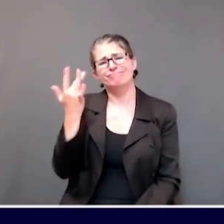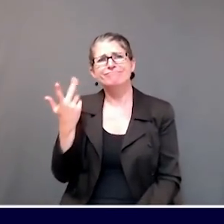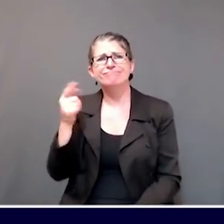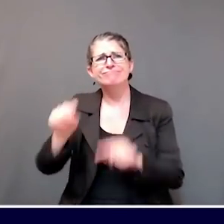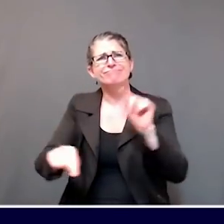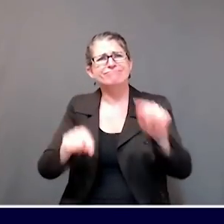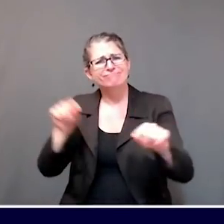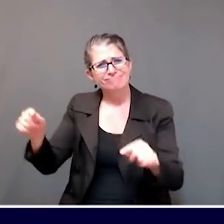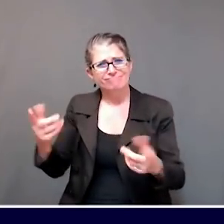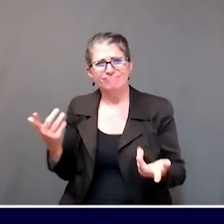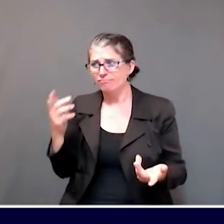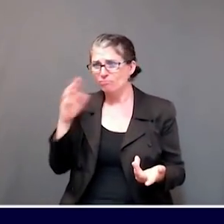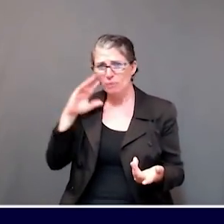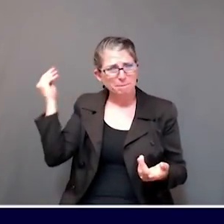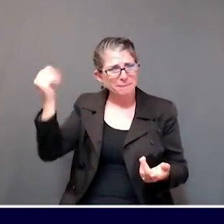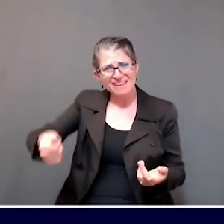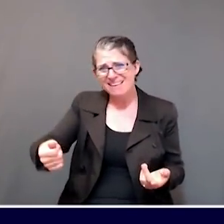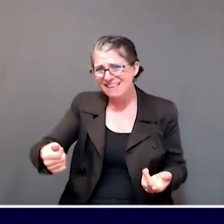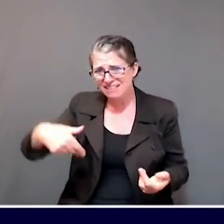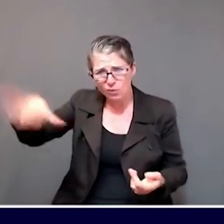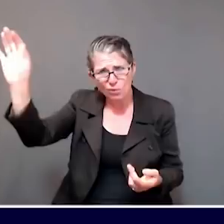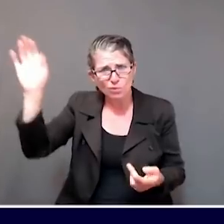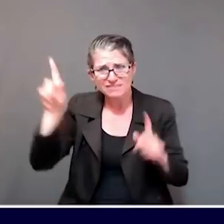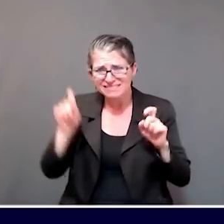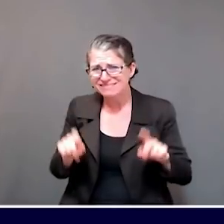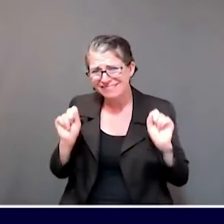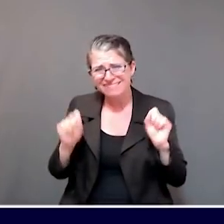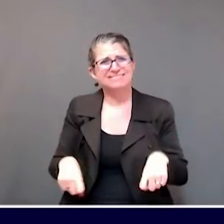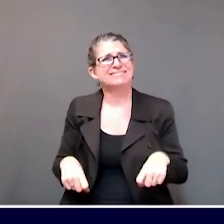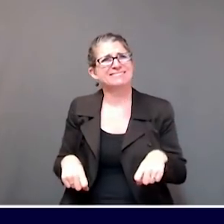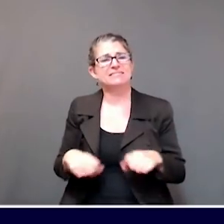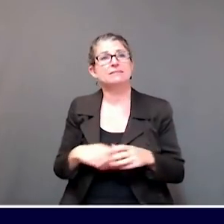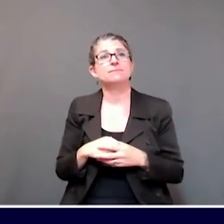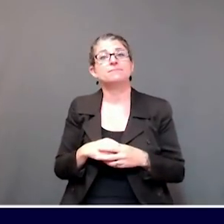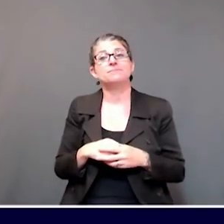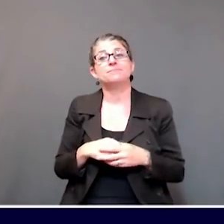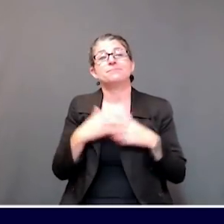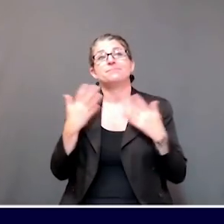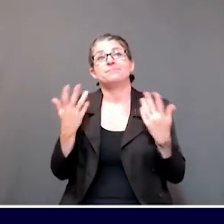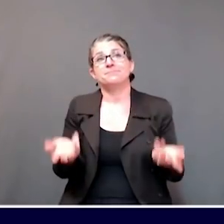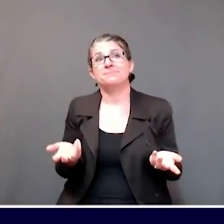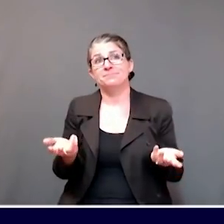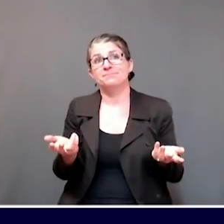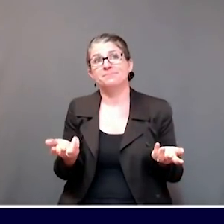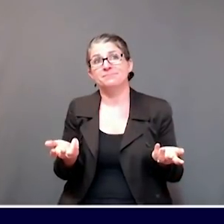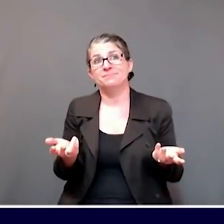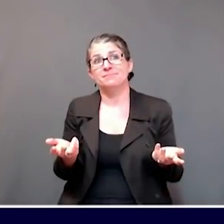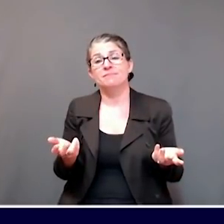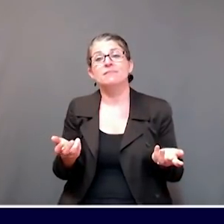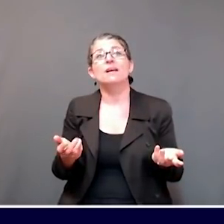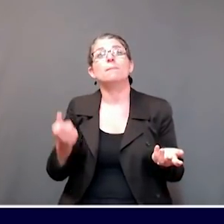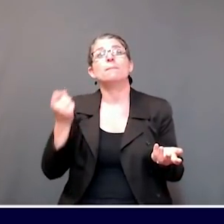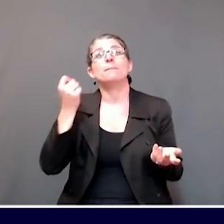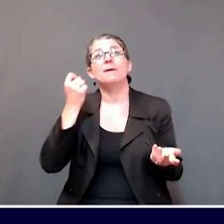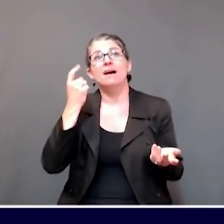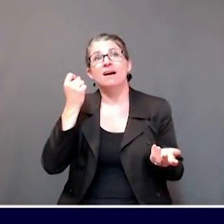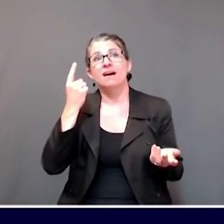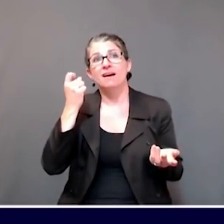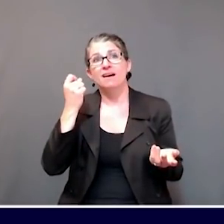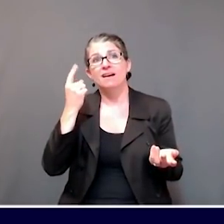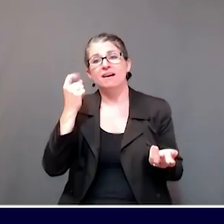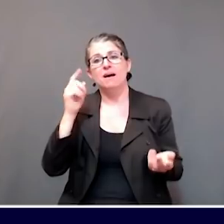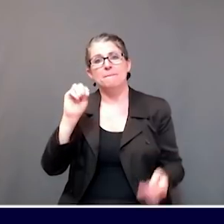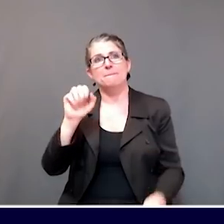want a test to go on vacation or whatnot, you might have to pay for it yourself. maybe $100 out of